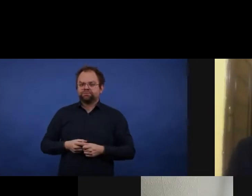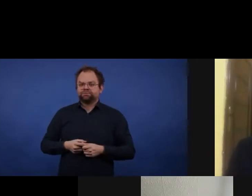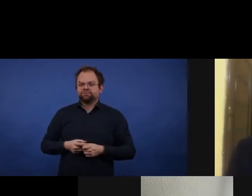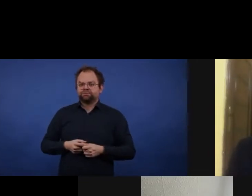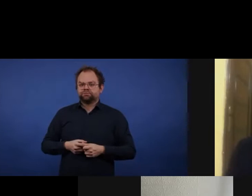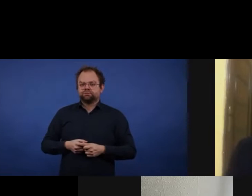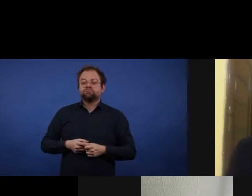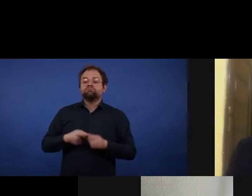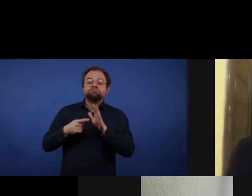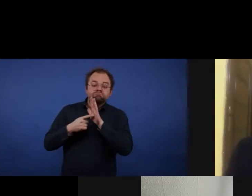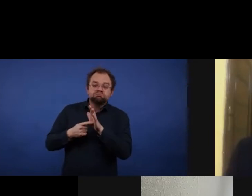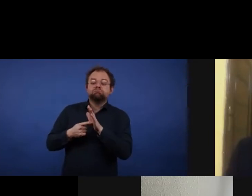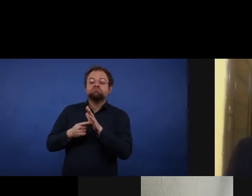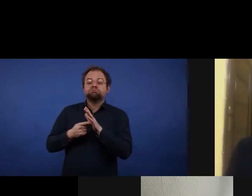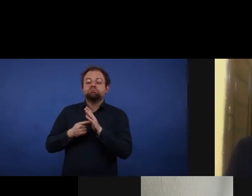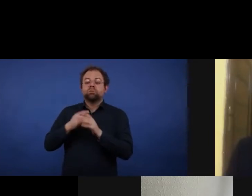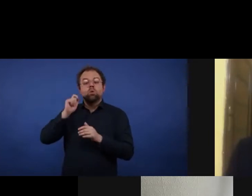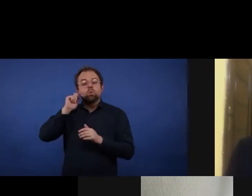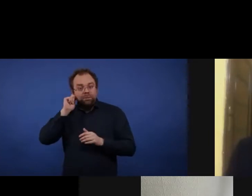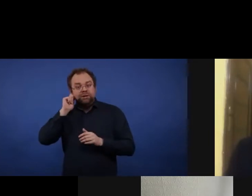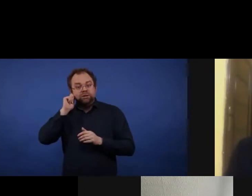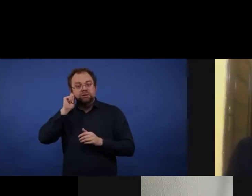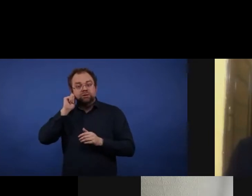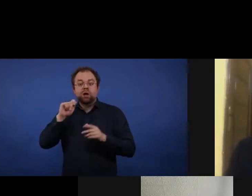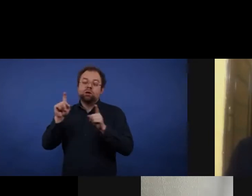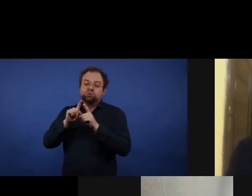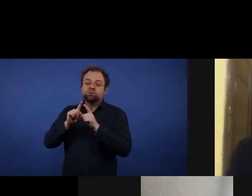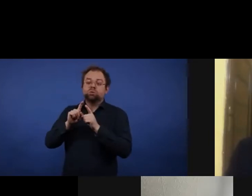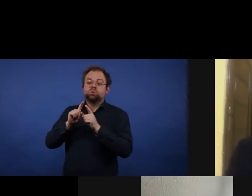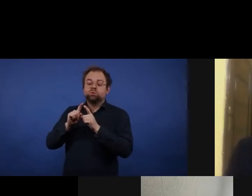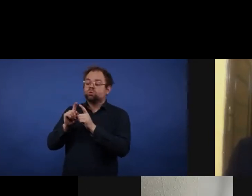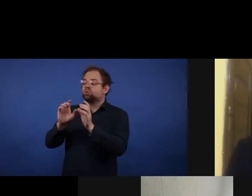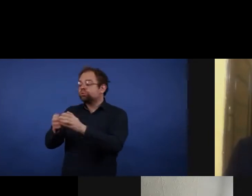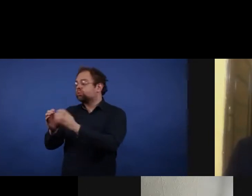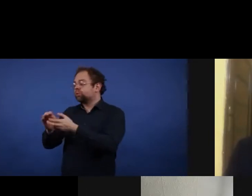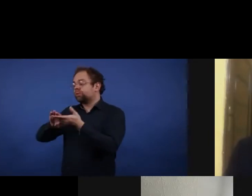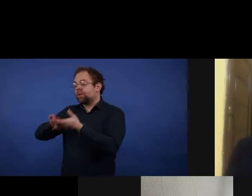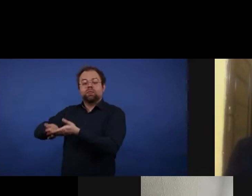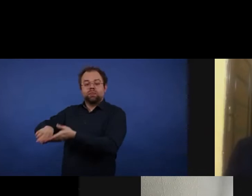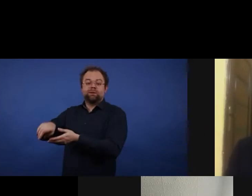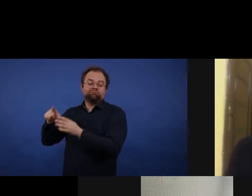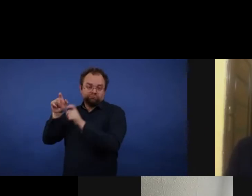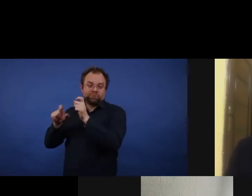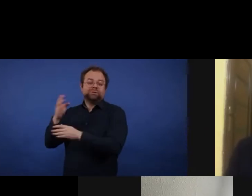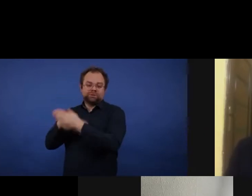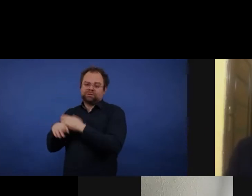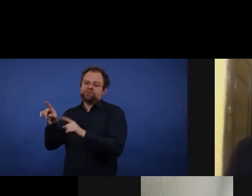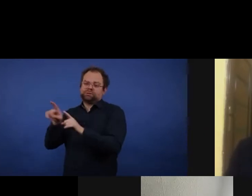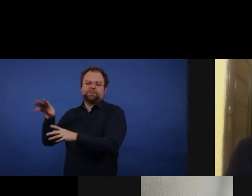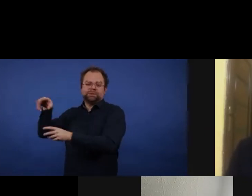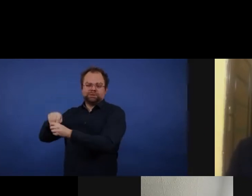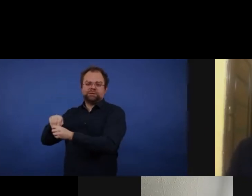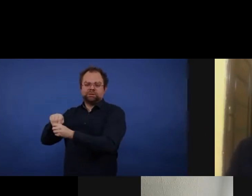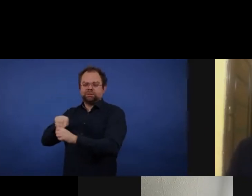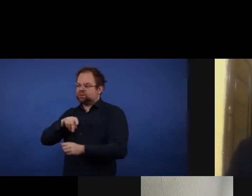prone to losing their jobs in times of crises or lockdown. As a result, we need to establish full-fledged plans in order to make sure that people